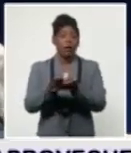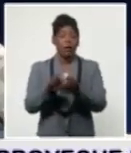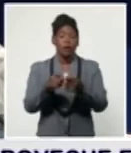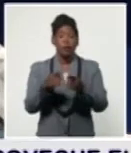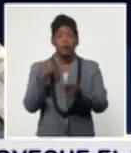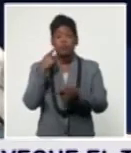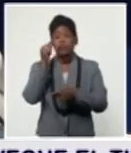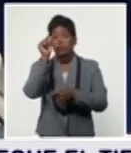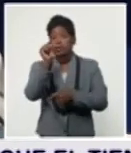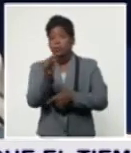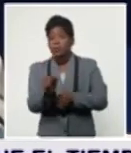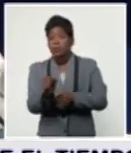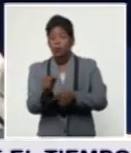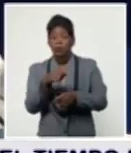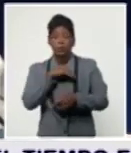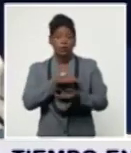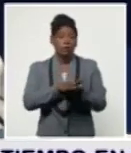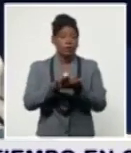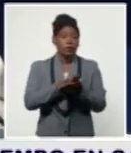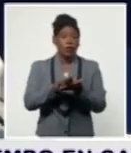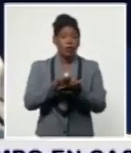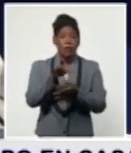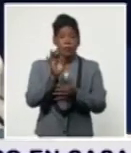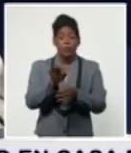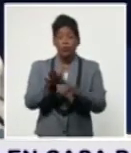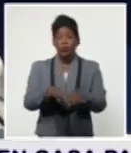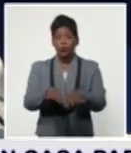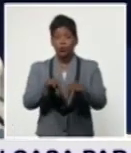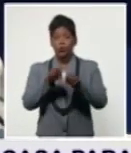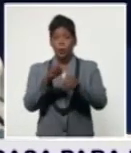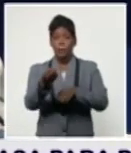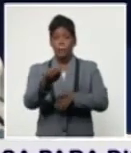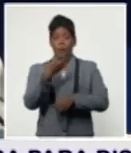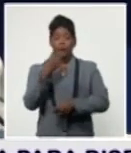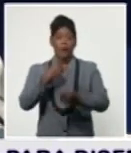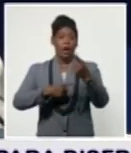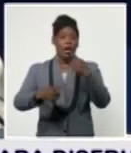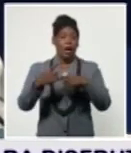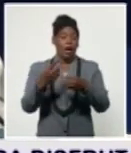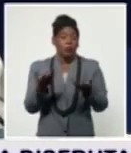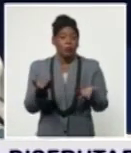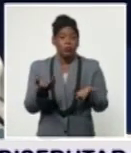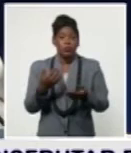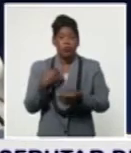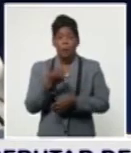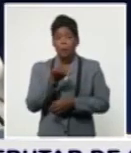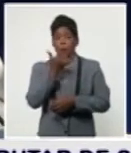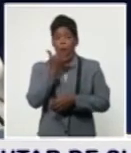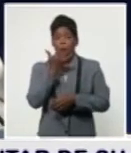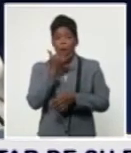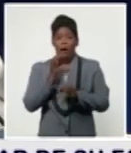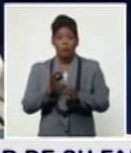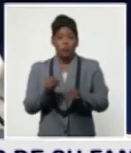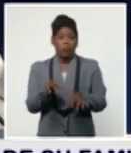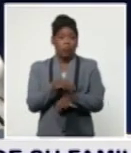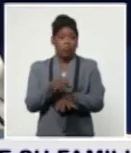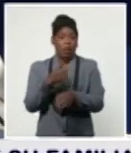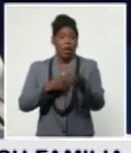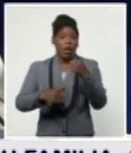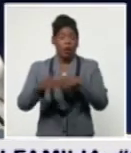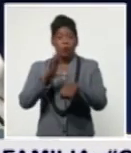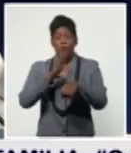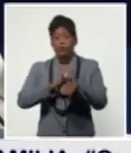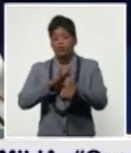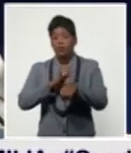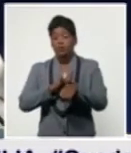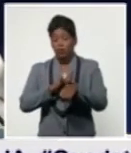a screening or studies are conducted, and that is what we are doing in our country. I just want